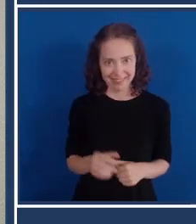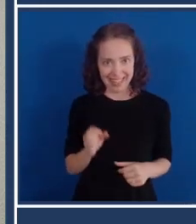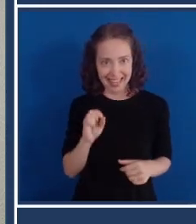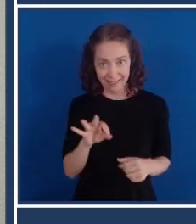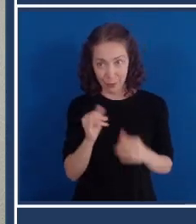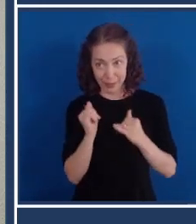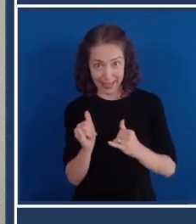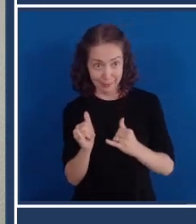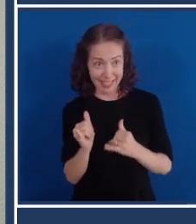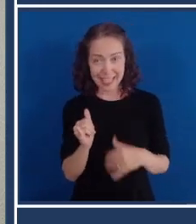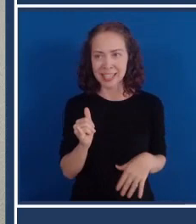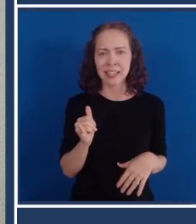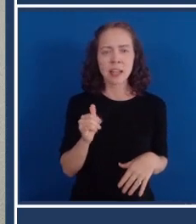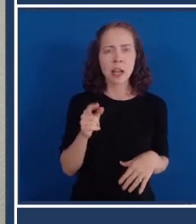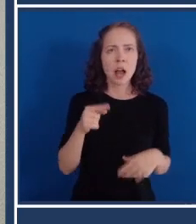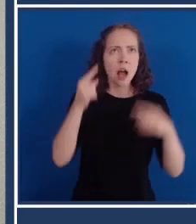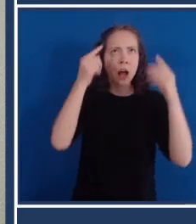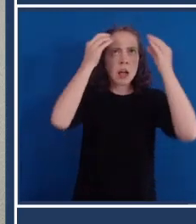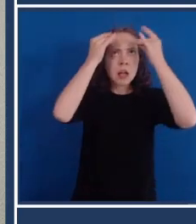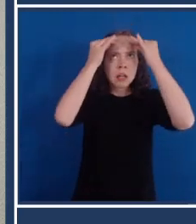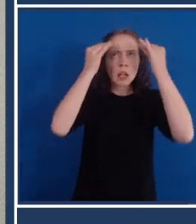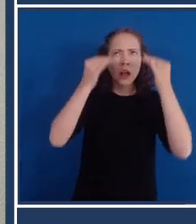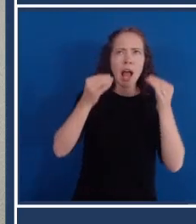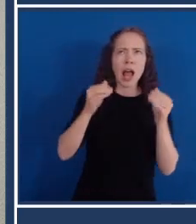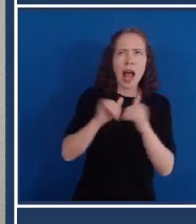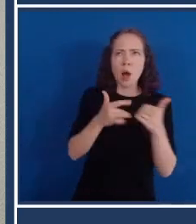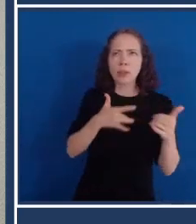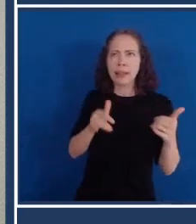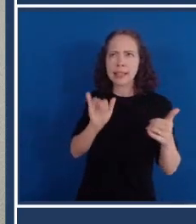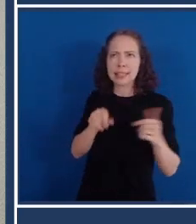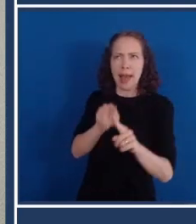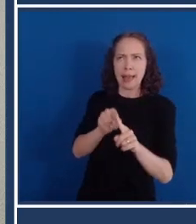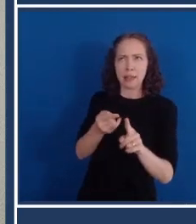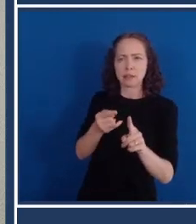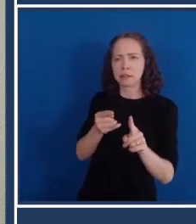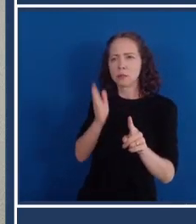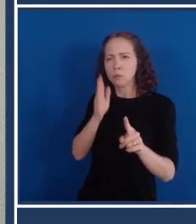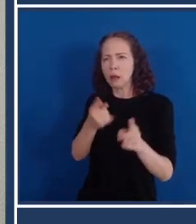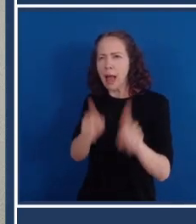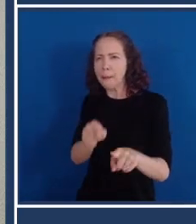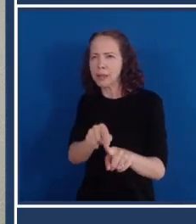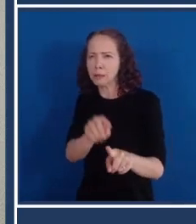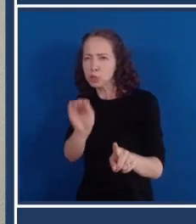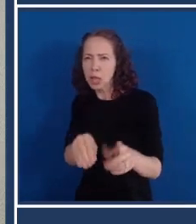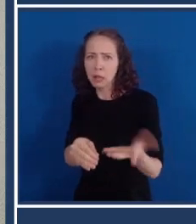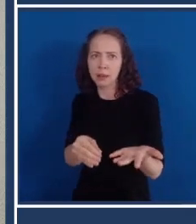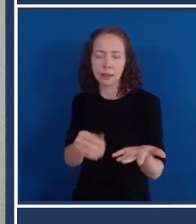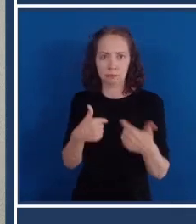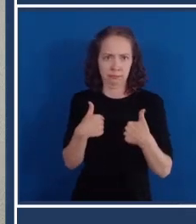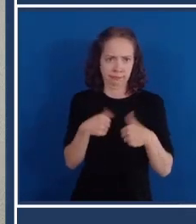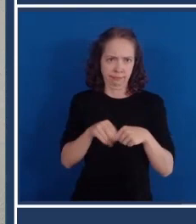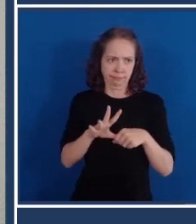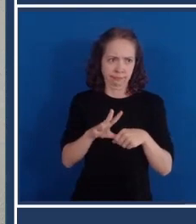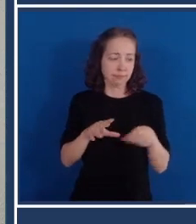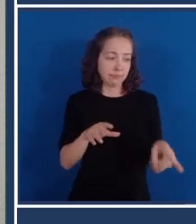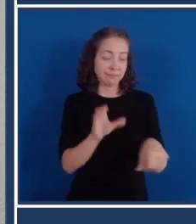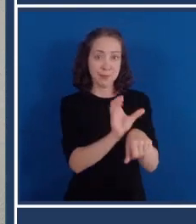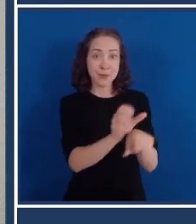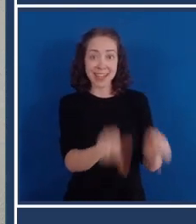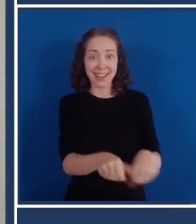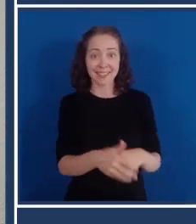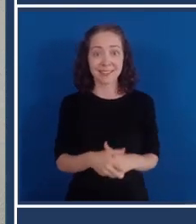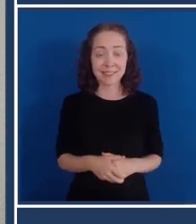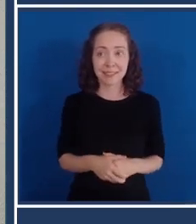reasoning, but AI technology does that incredibly well. Most of us can't remember everything, but computers never